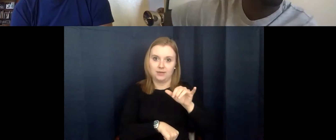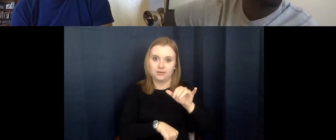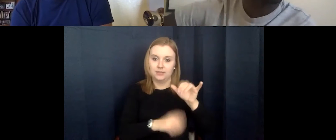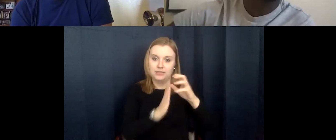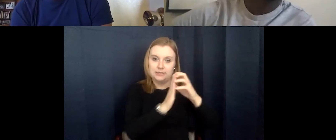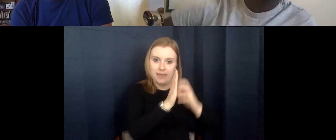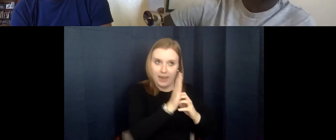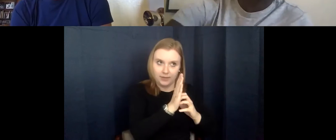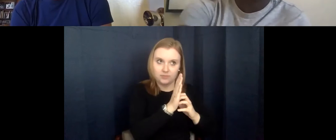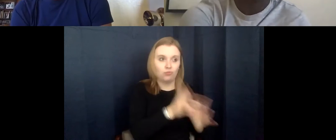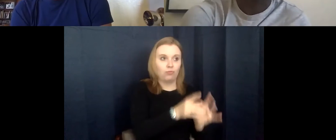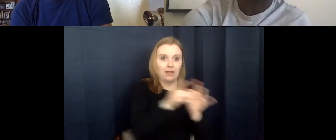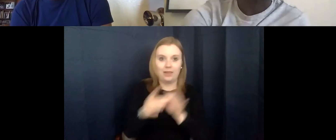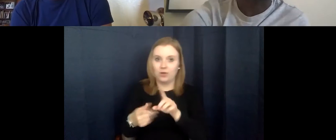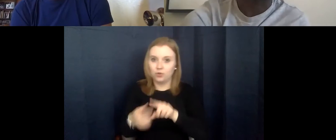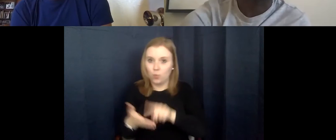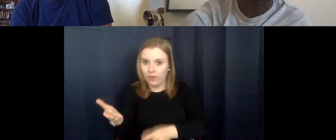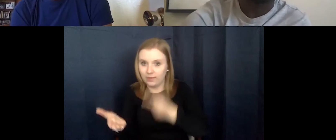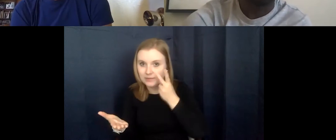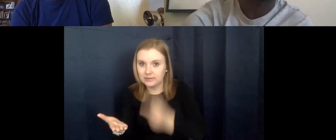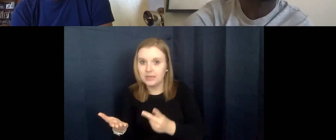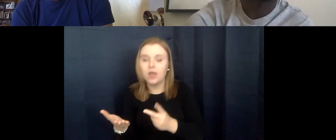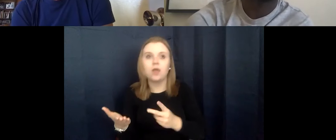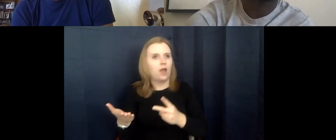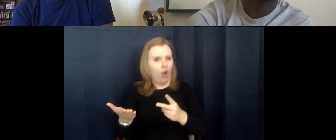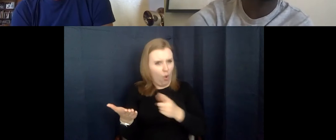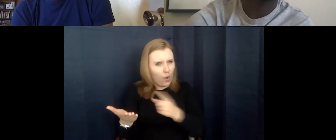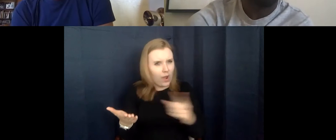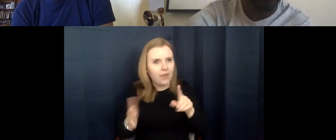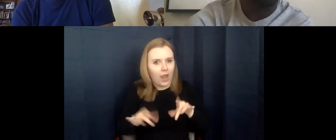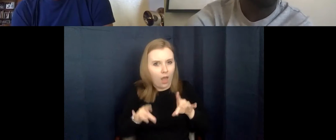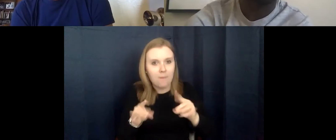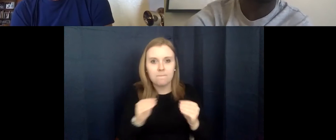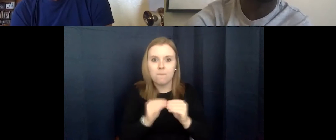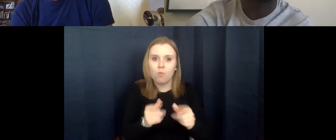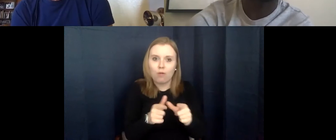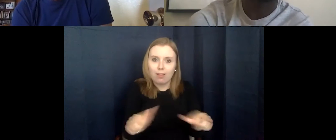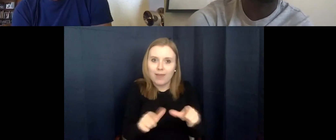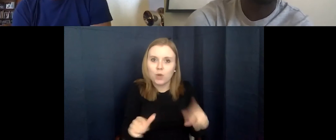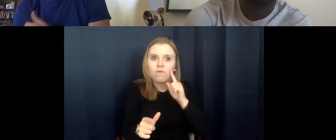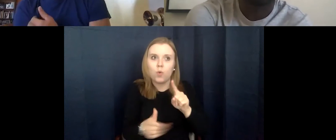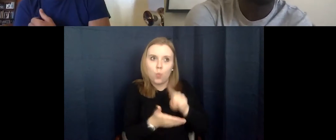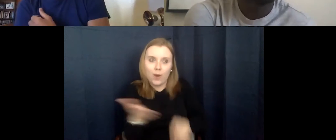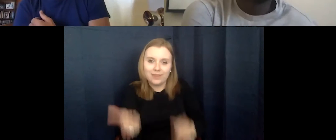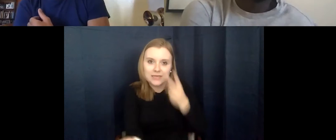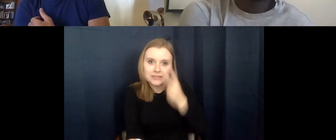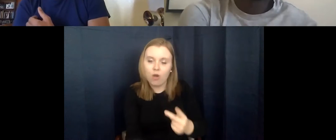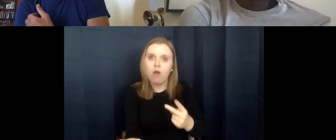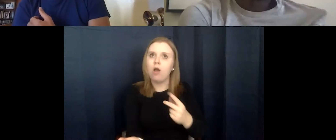they were seeing, and they were able to have more language for what they were seeing, which I found